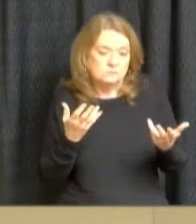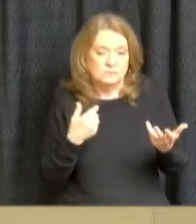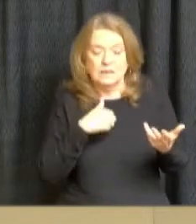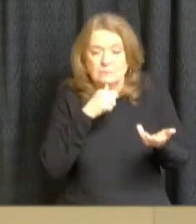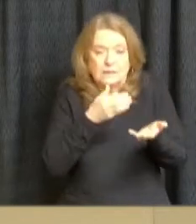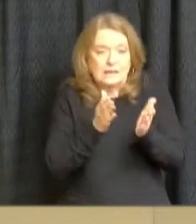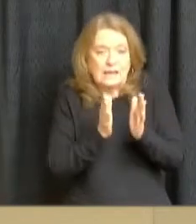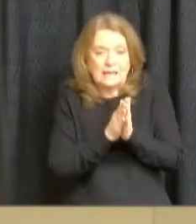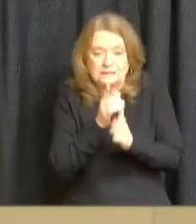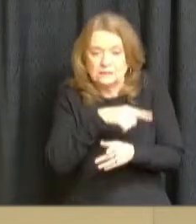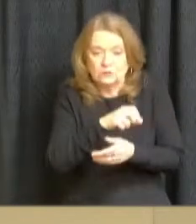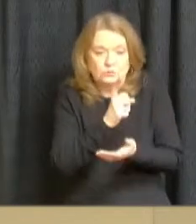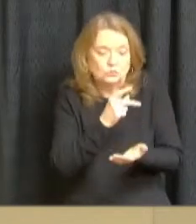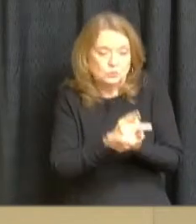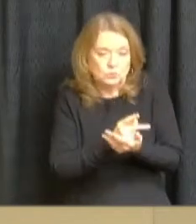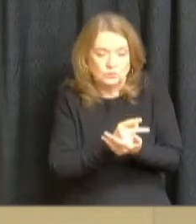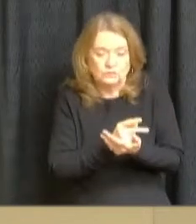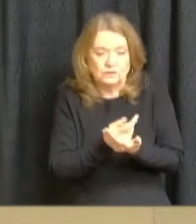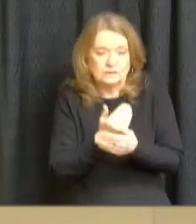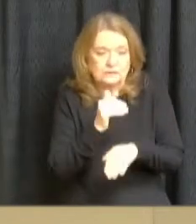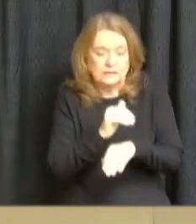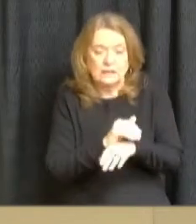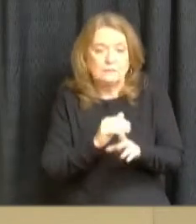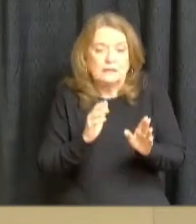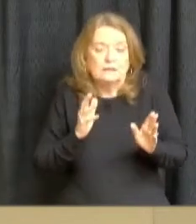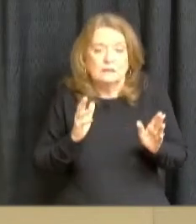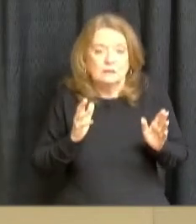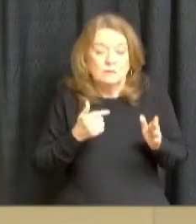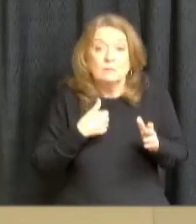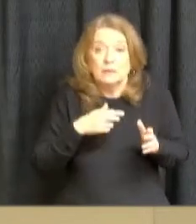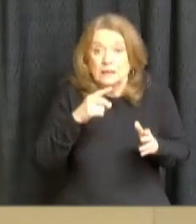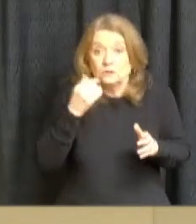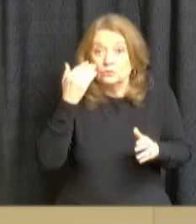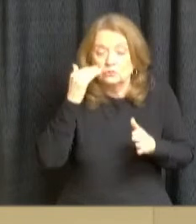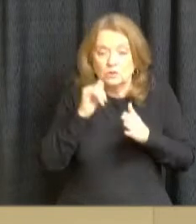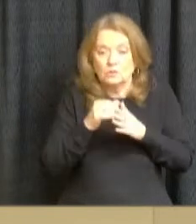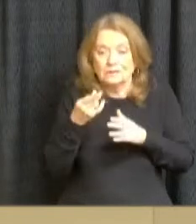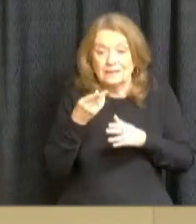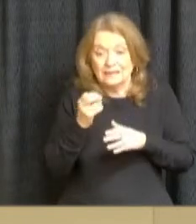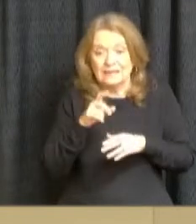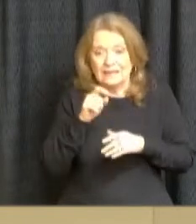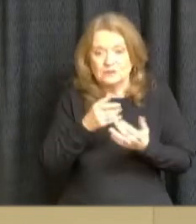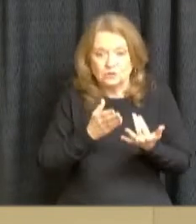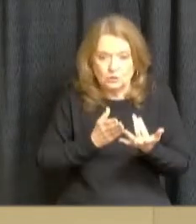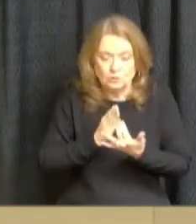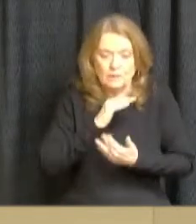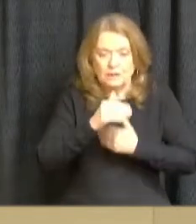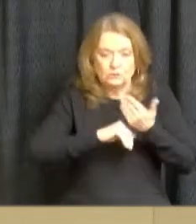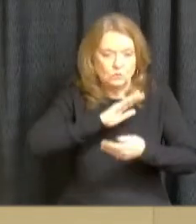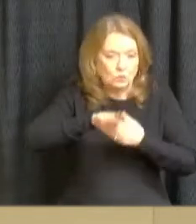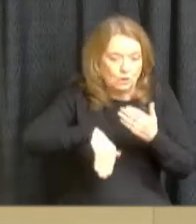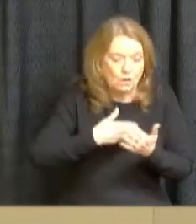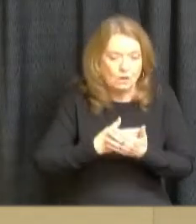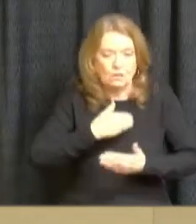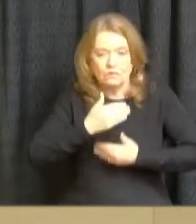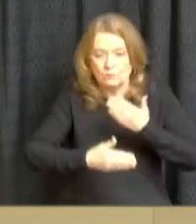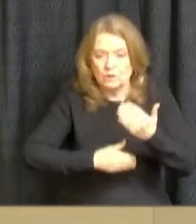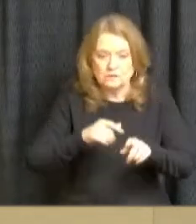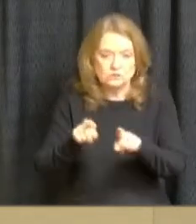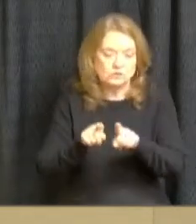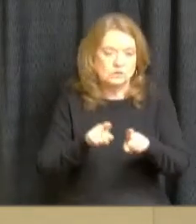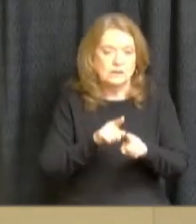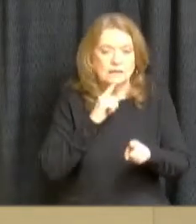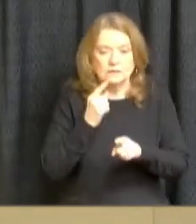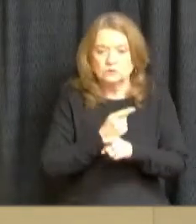not asking you to approve it tonight. I mean, but I do know that he has to go back through all the steps, just like